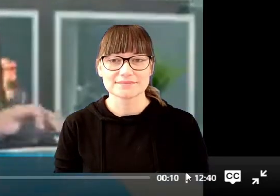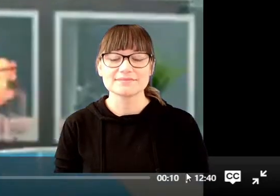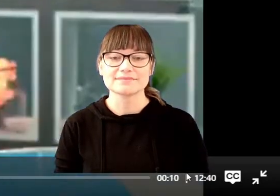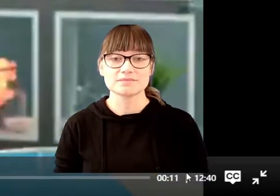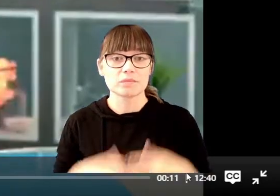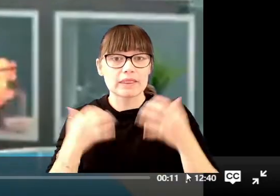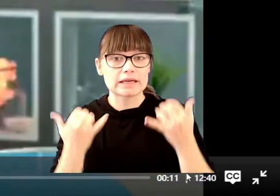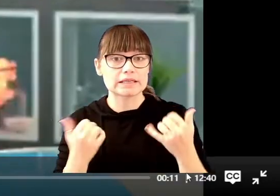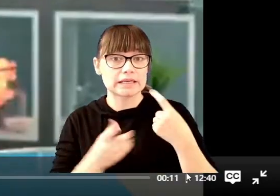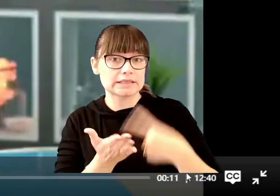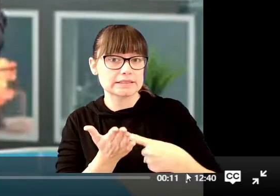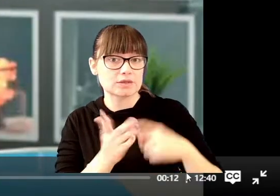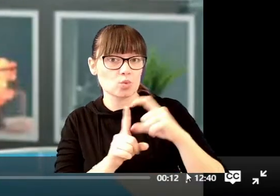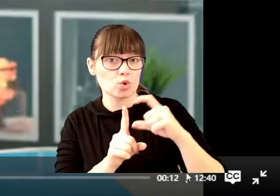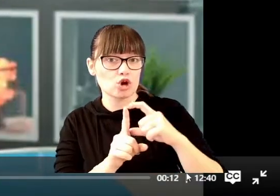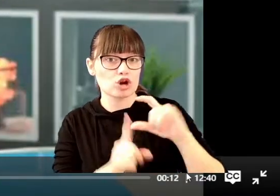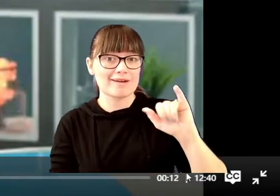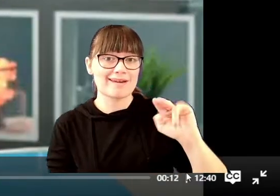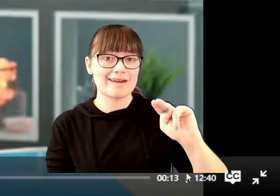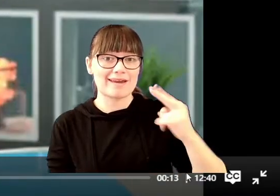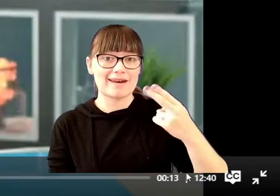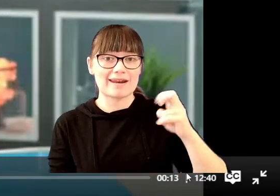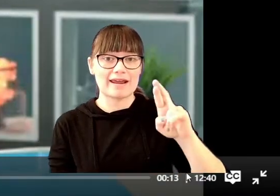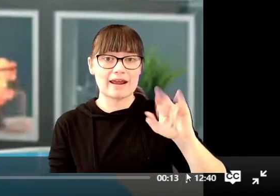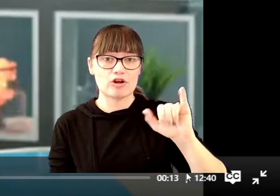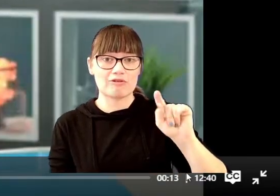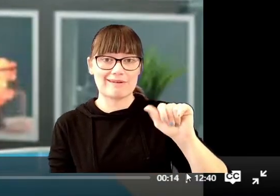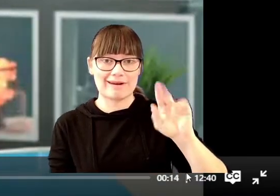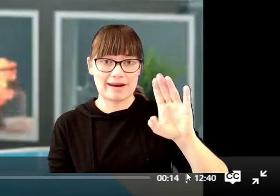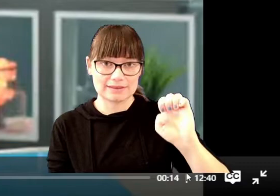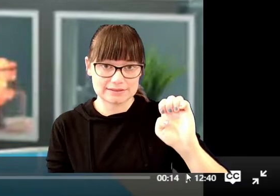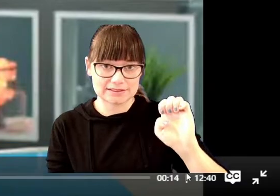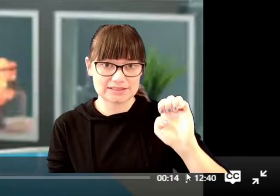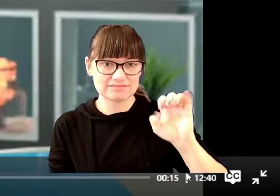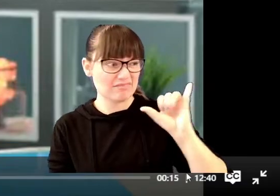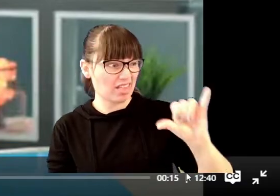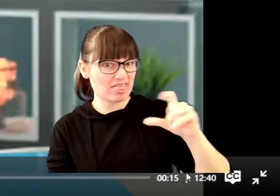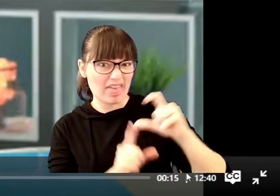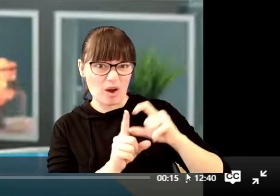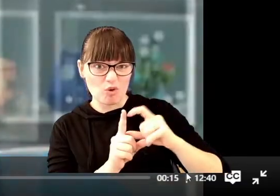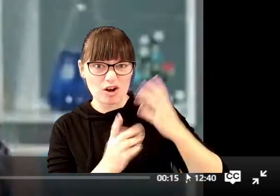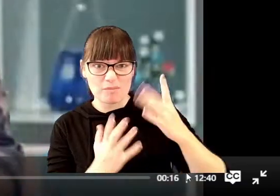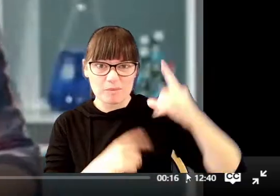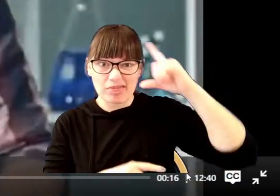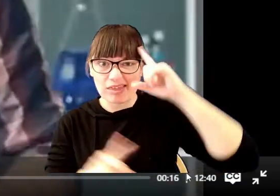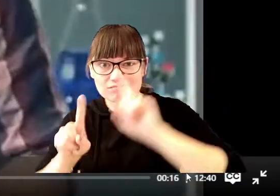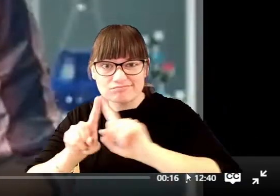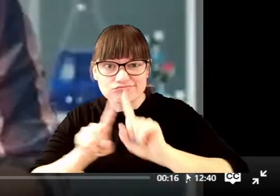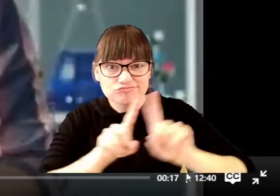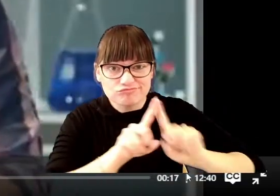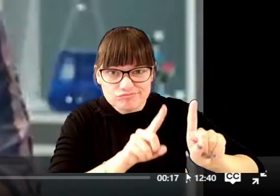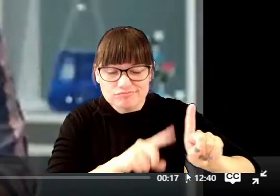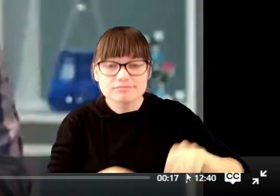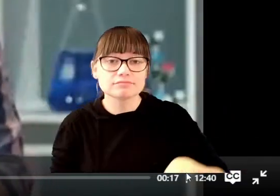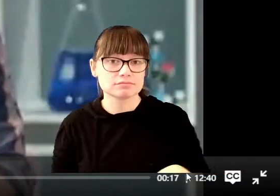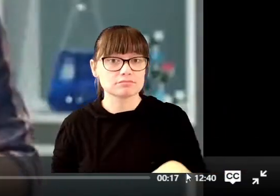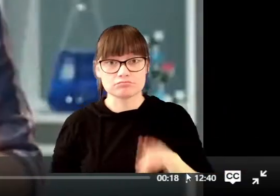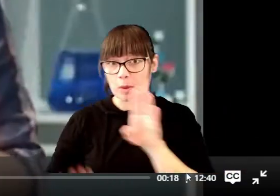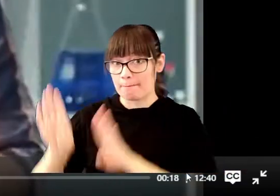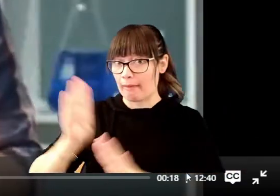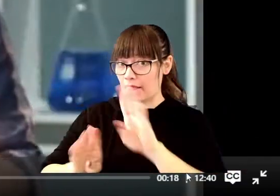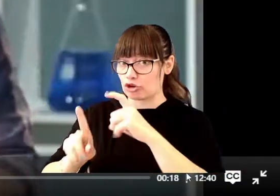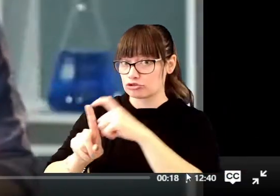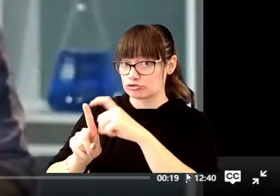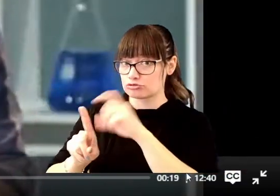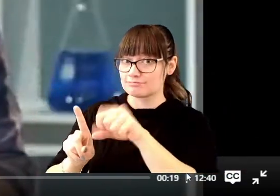Today we're going to be talking about inheritance. And when I say the word inheritance, you may think of a couple different things. It's definitely a biological term, and